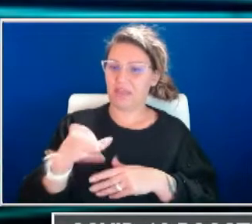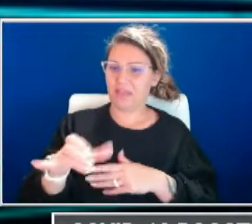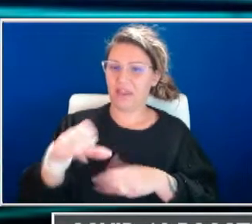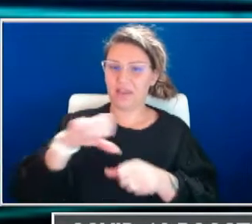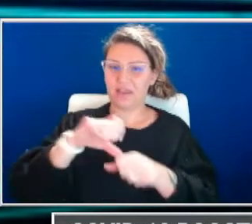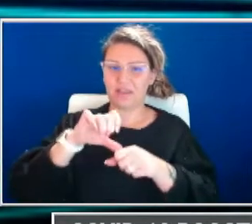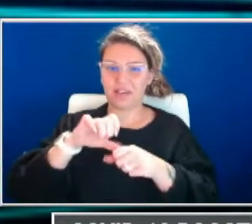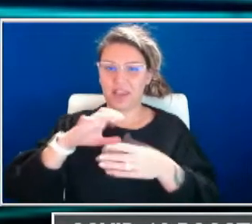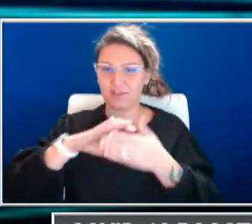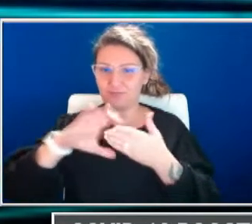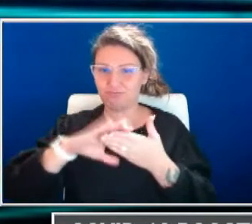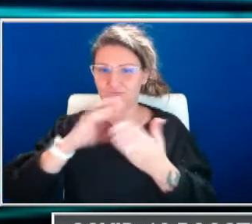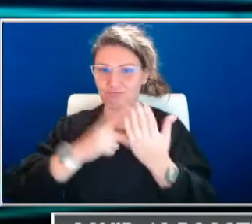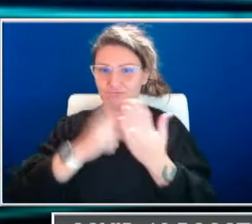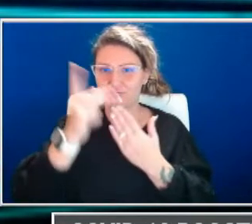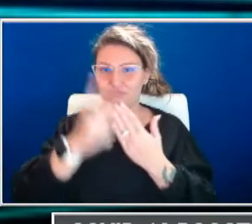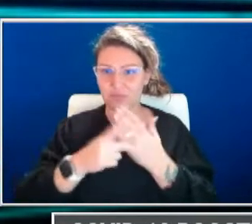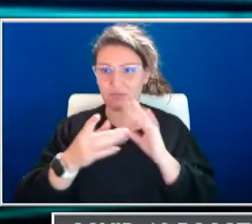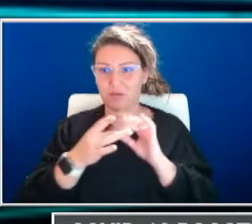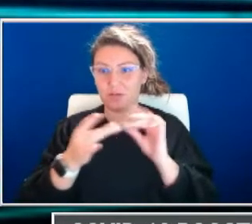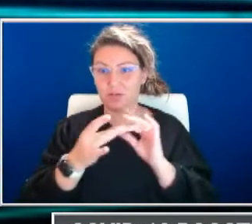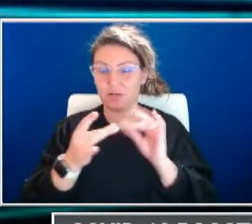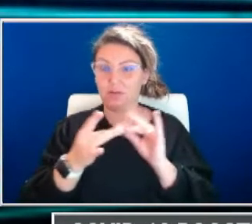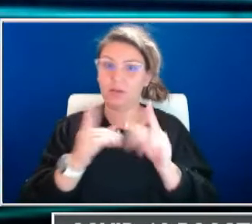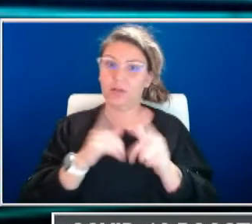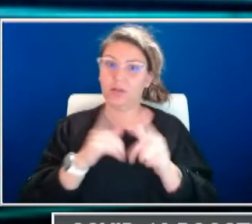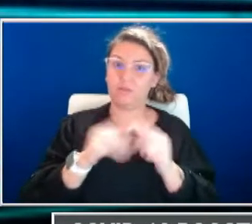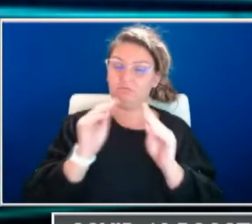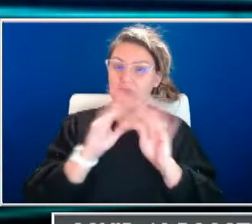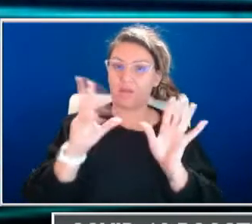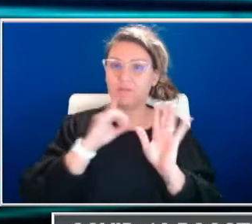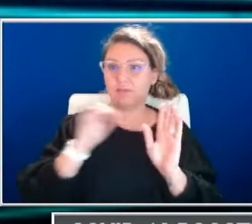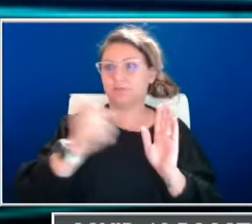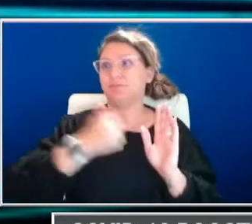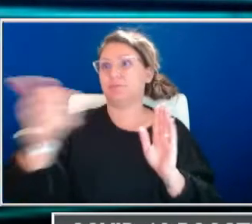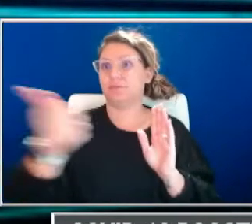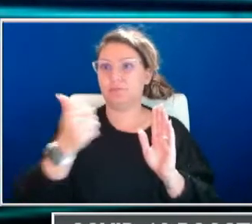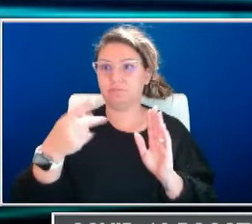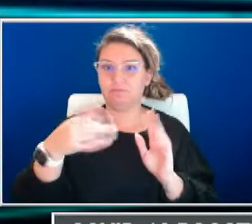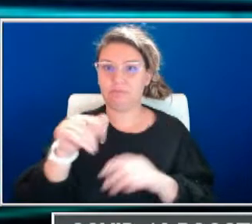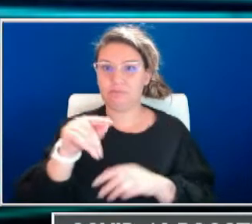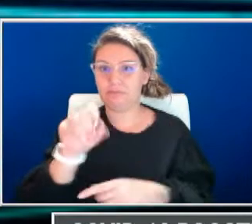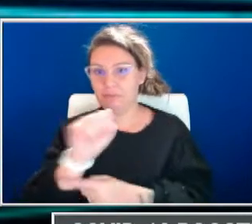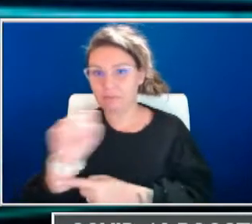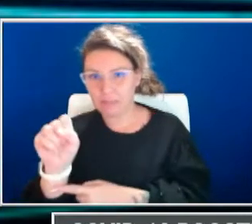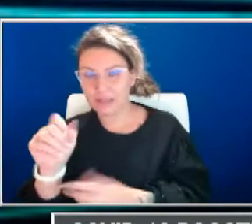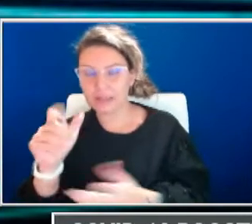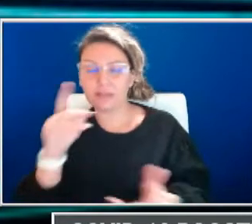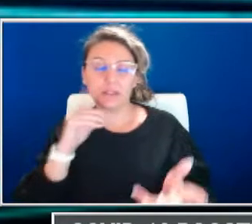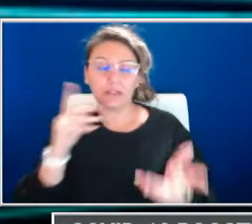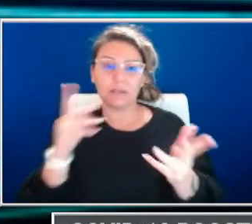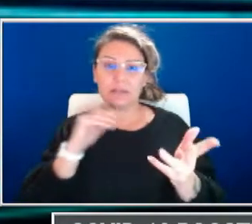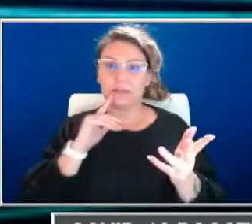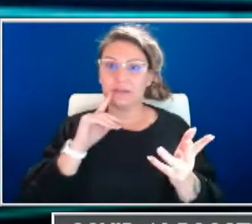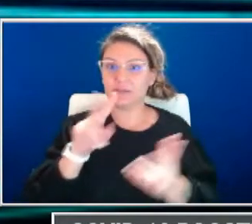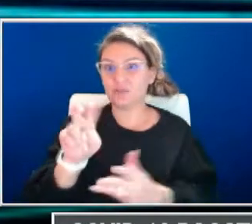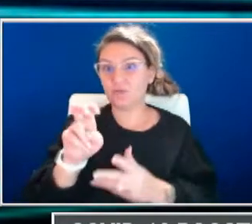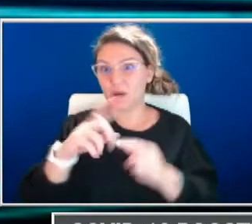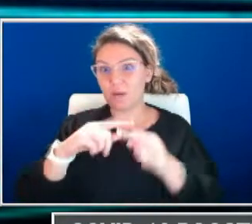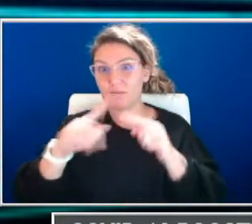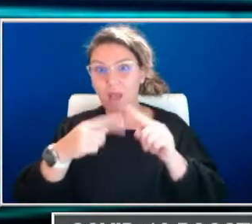and obviously running back and forth to Pittsburgh, which is about 200 miles, that really helped a